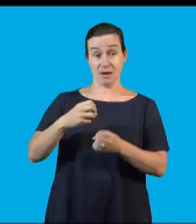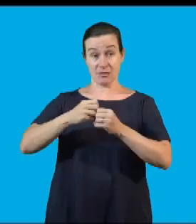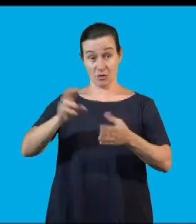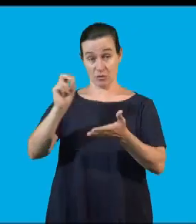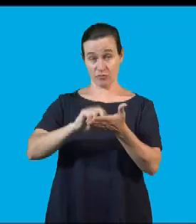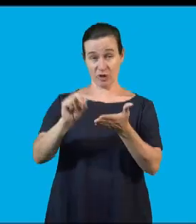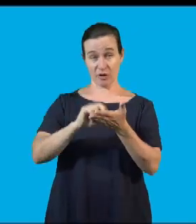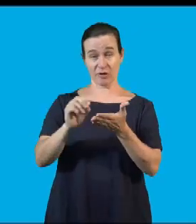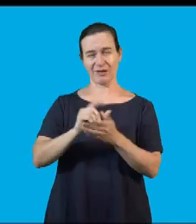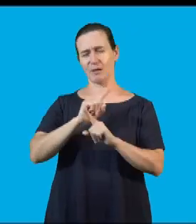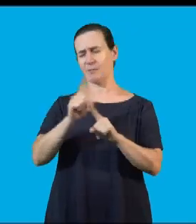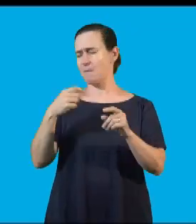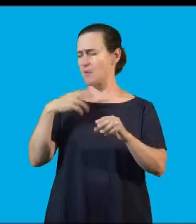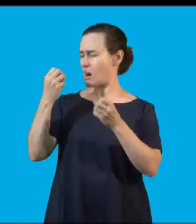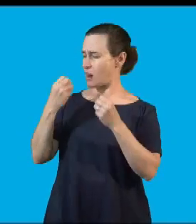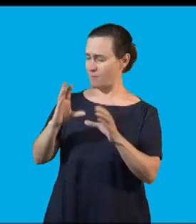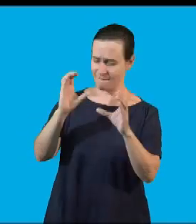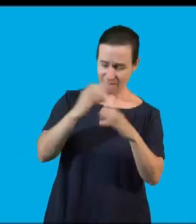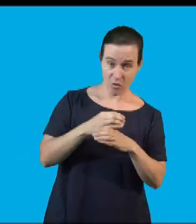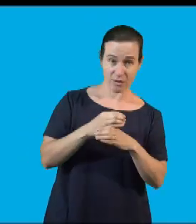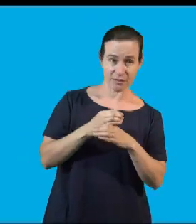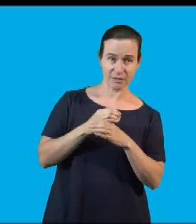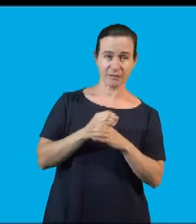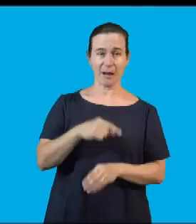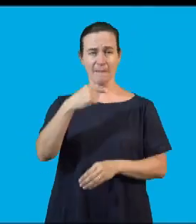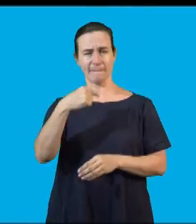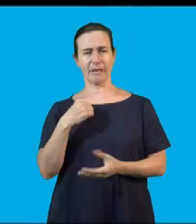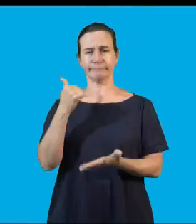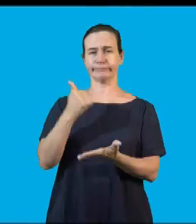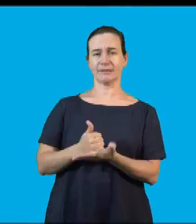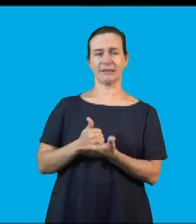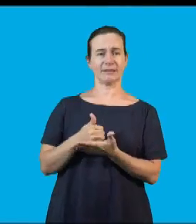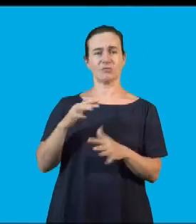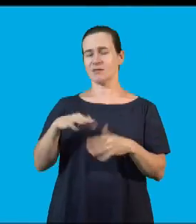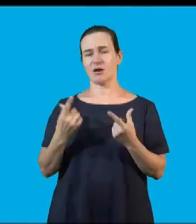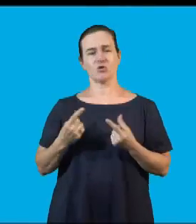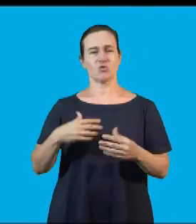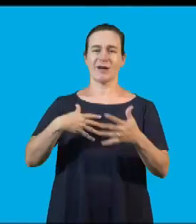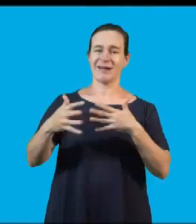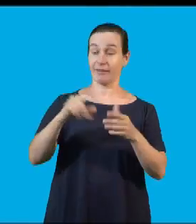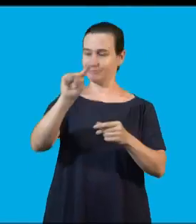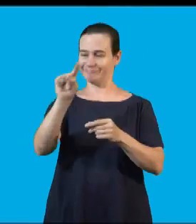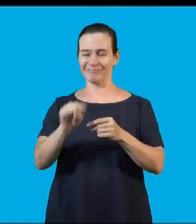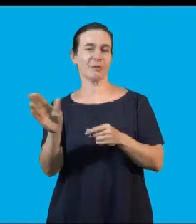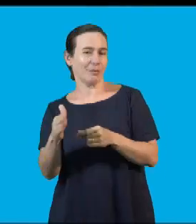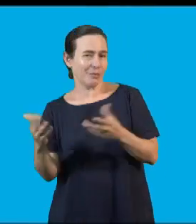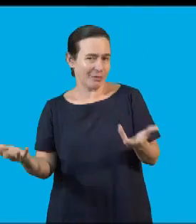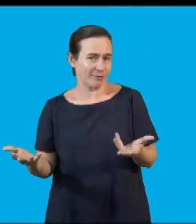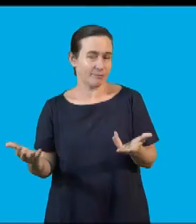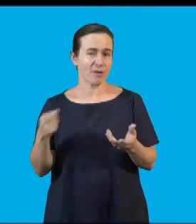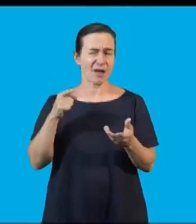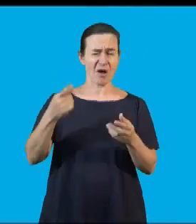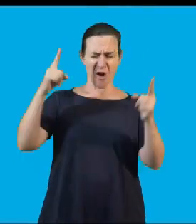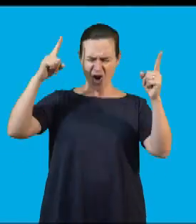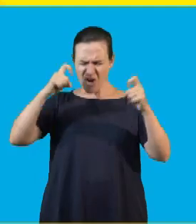down, but then I completely lost focus and ended up just sitting there without doing anything. This sentence